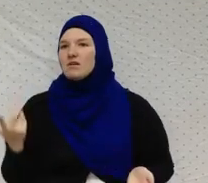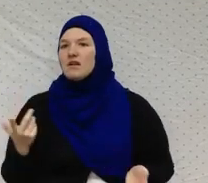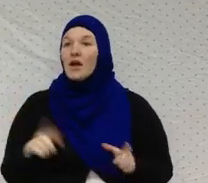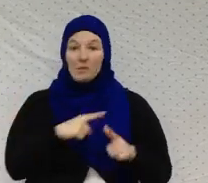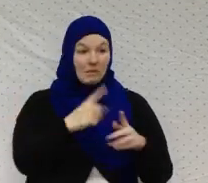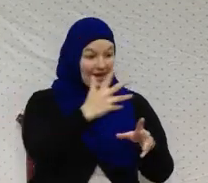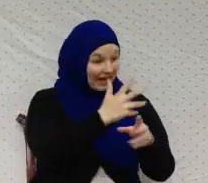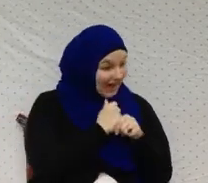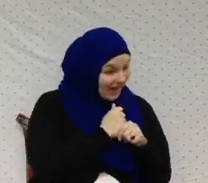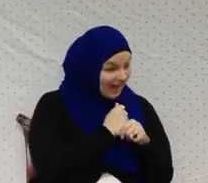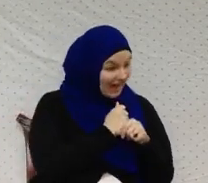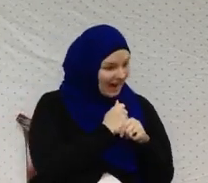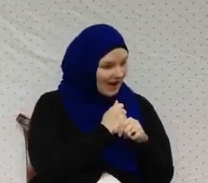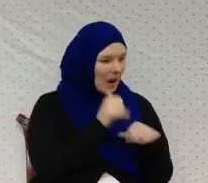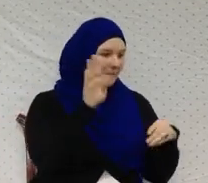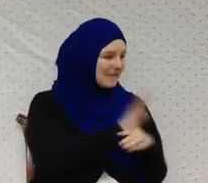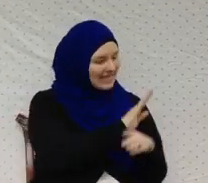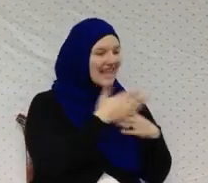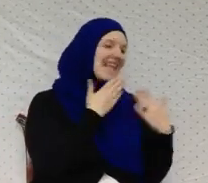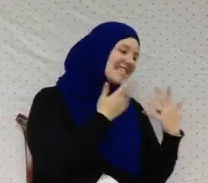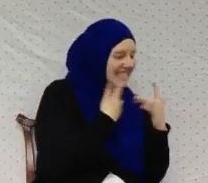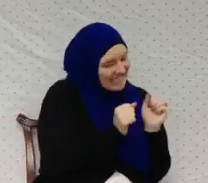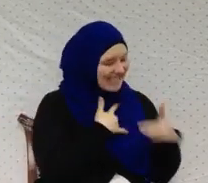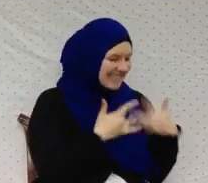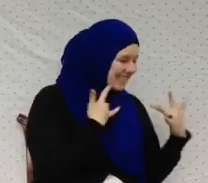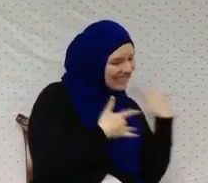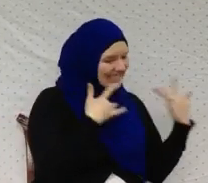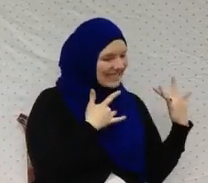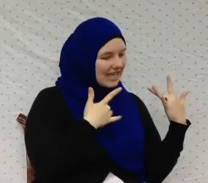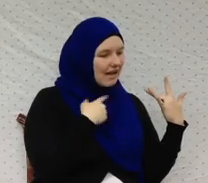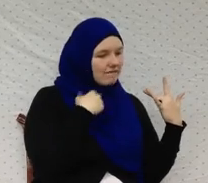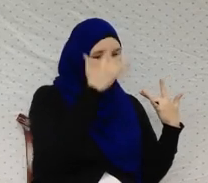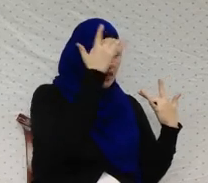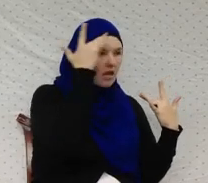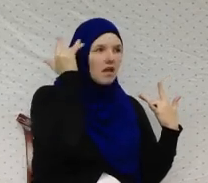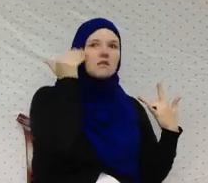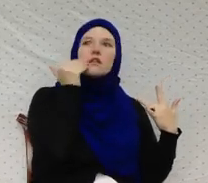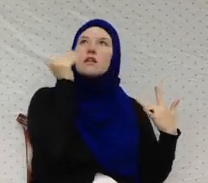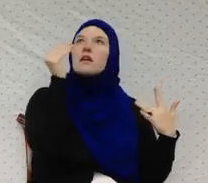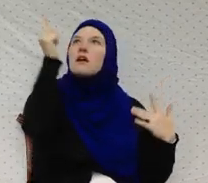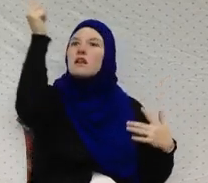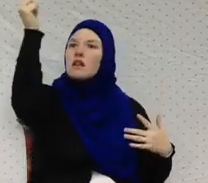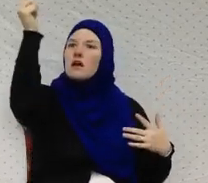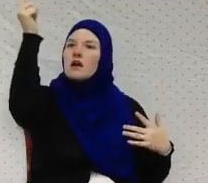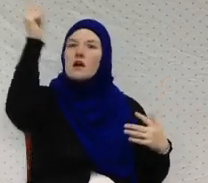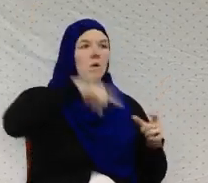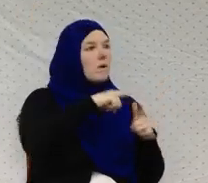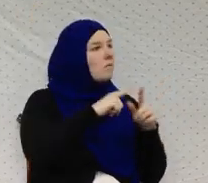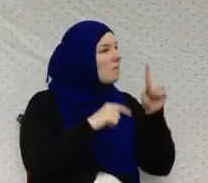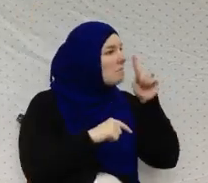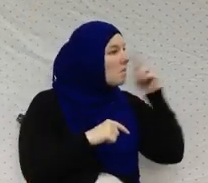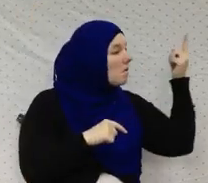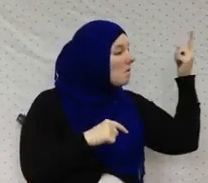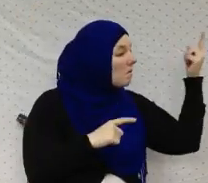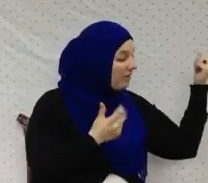what we get. And when we get it, we are busy playing with it and not offer thanks to Allah subhanahu wa ta'ala. And when we